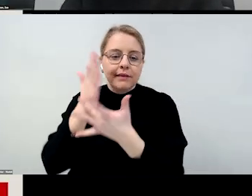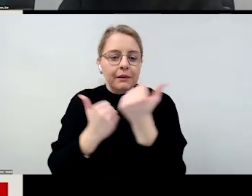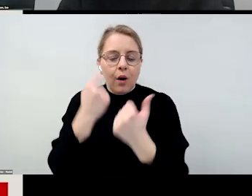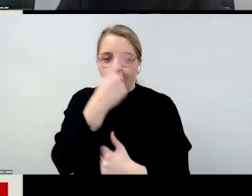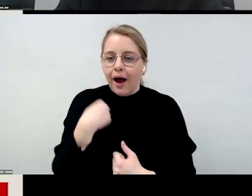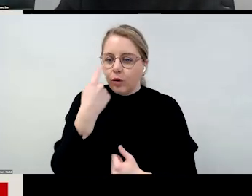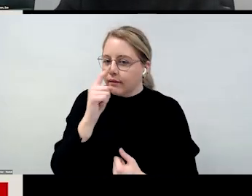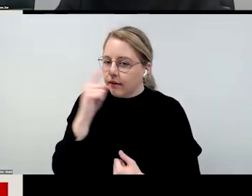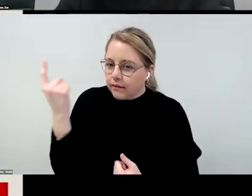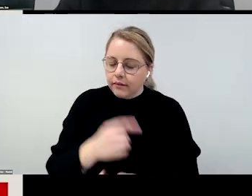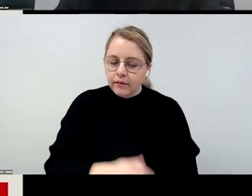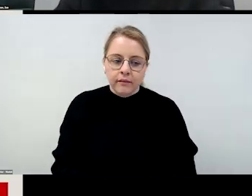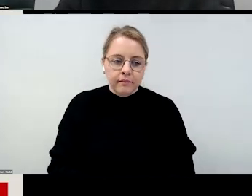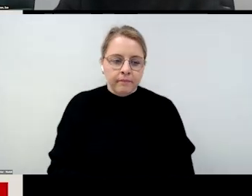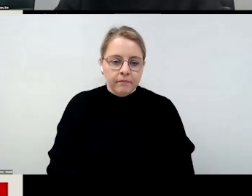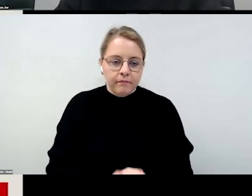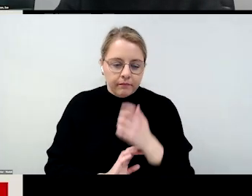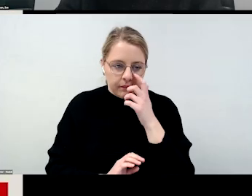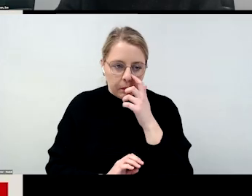meet appointment needs.